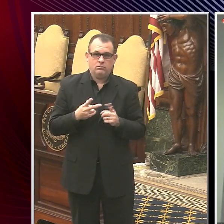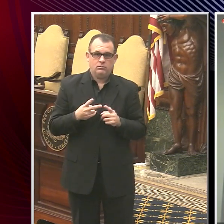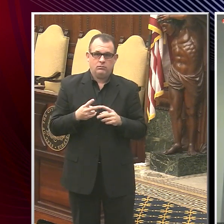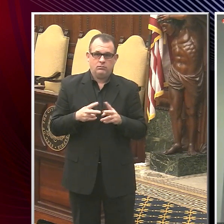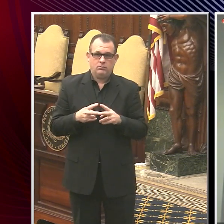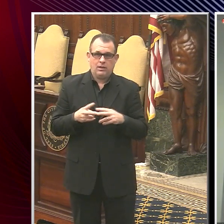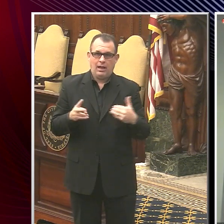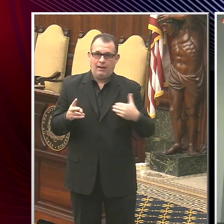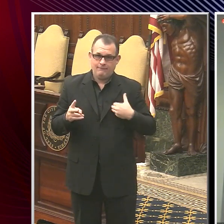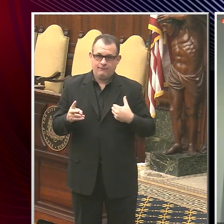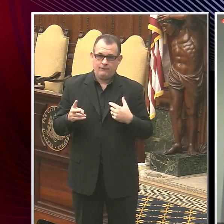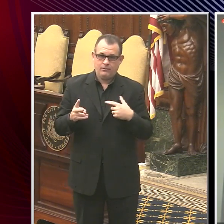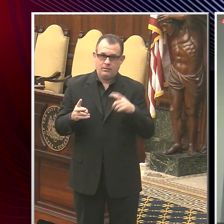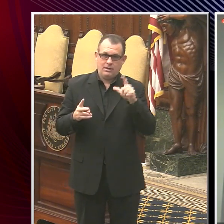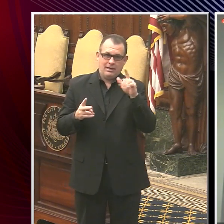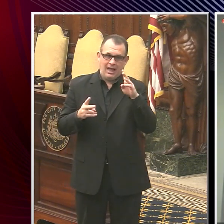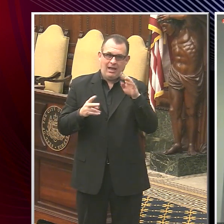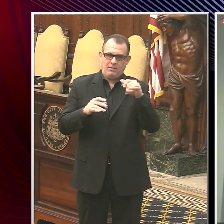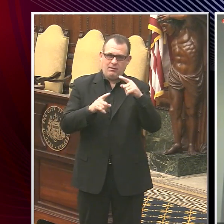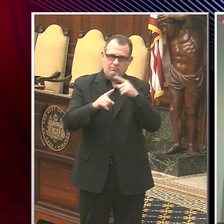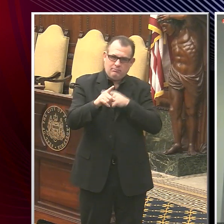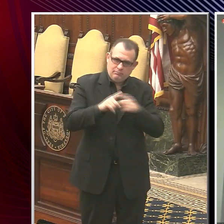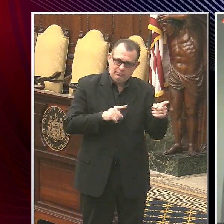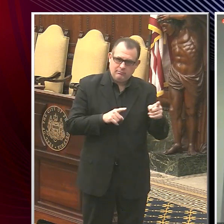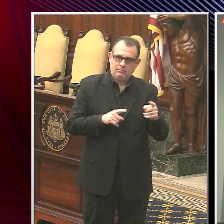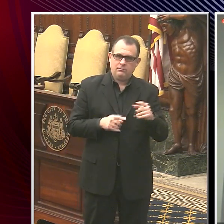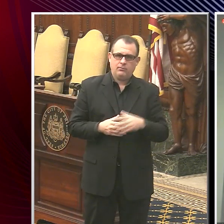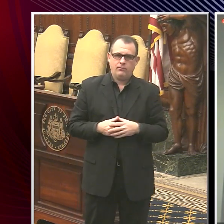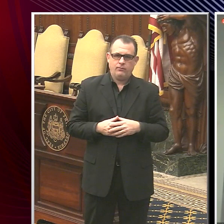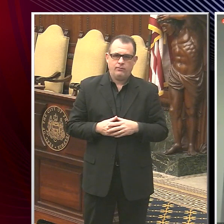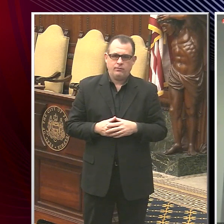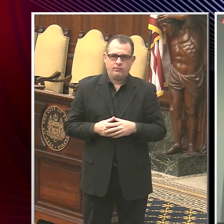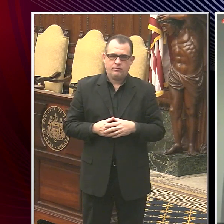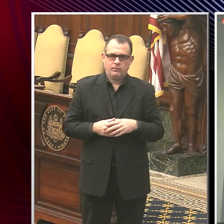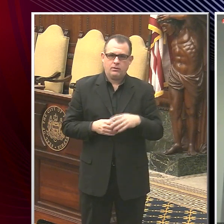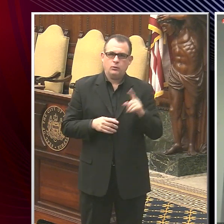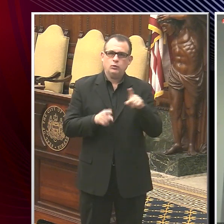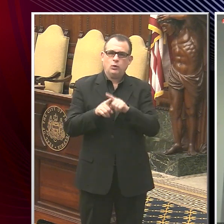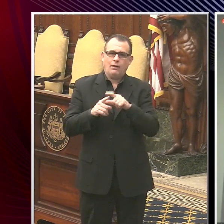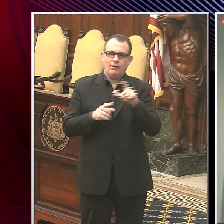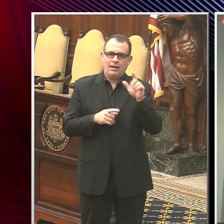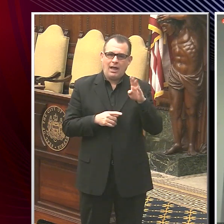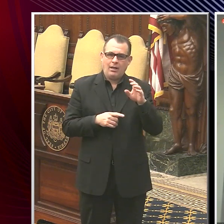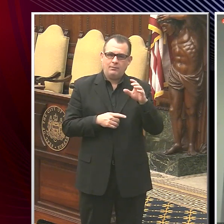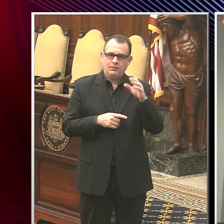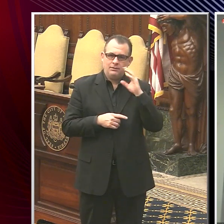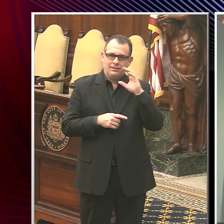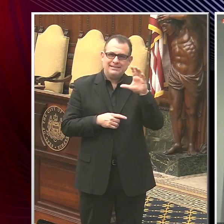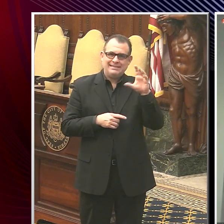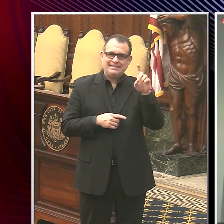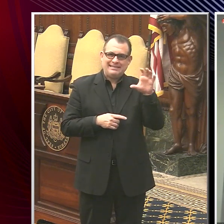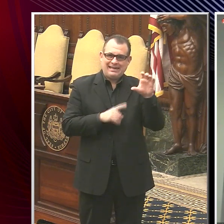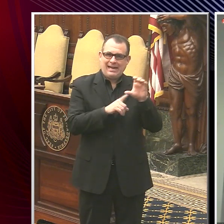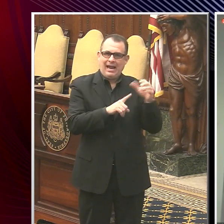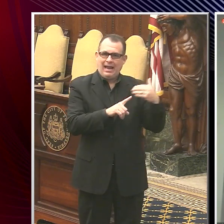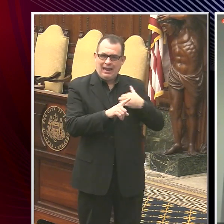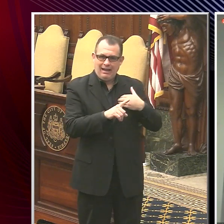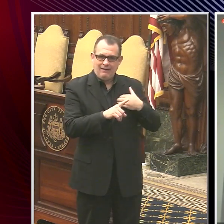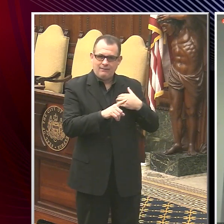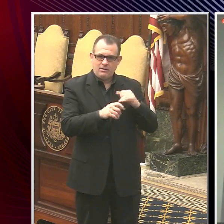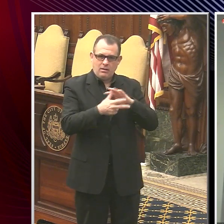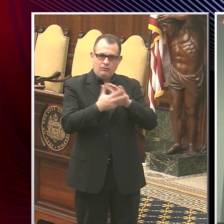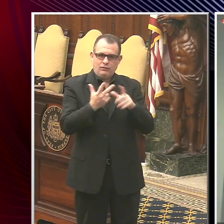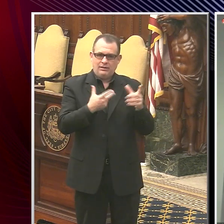Philadelphia, that can do that kind of sequencing. There's also a laboratory at the Centers for Disease Control that can do the sequencing. So they are getting